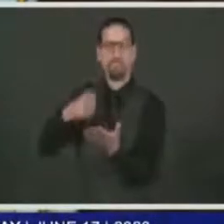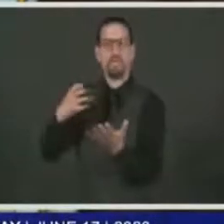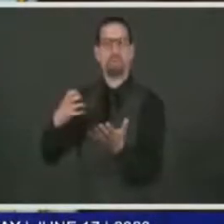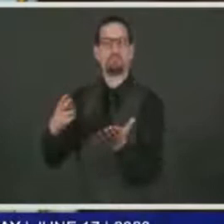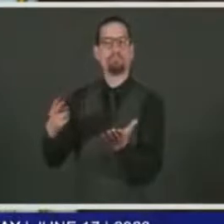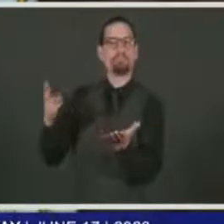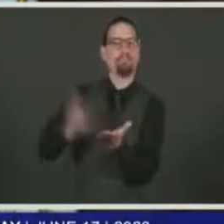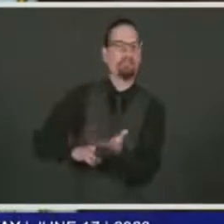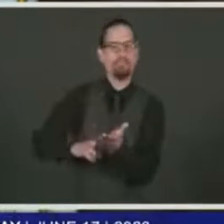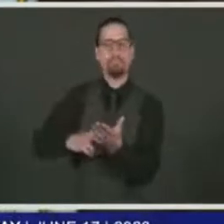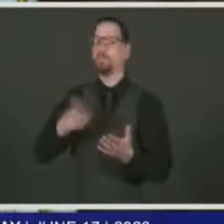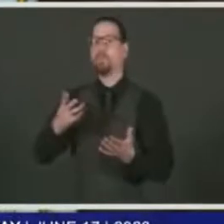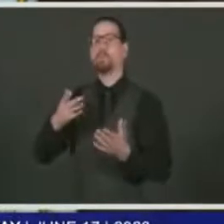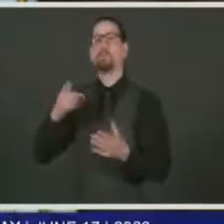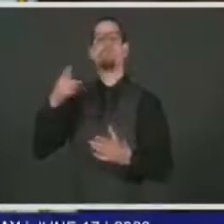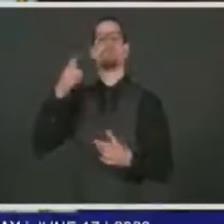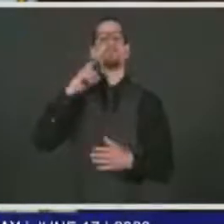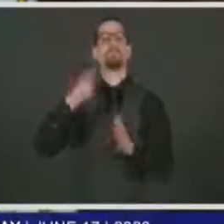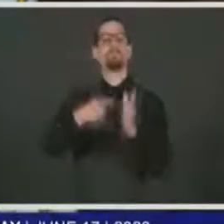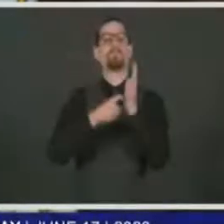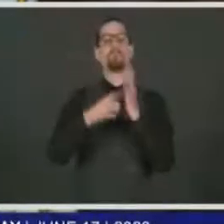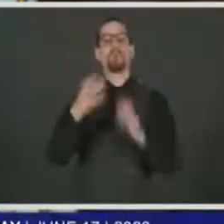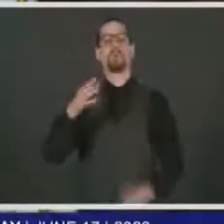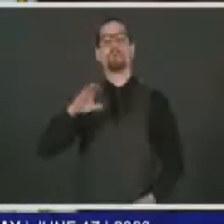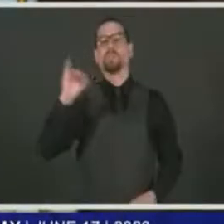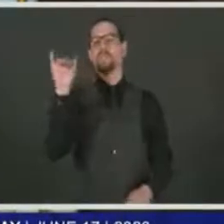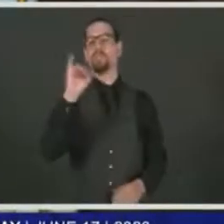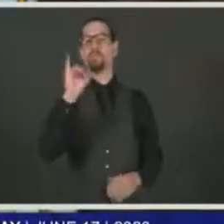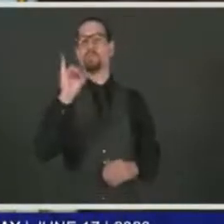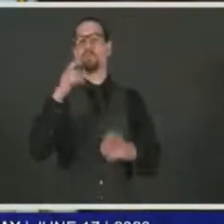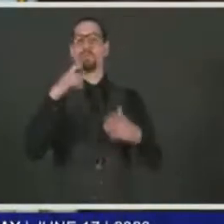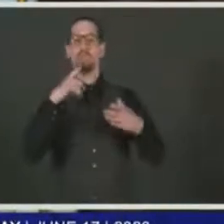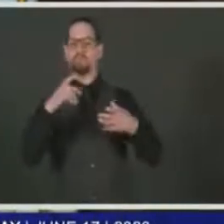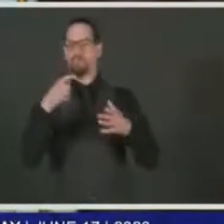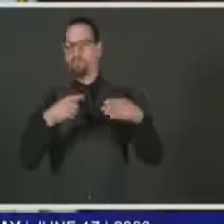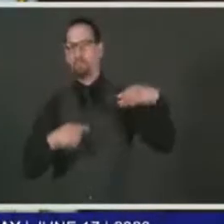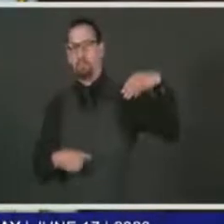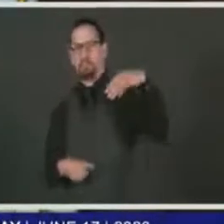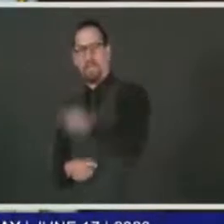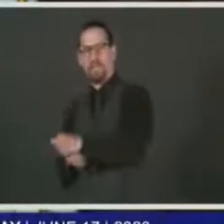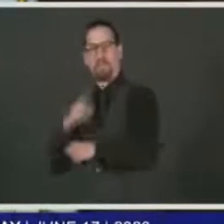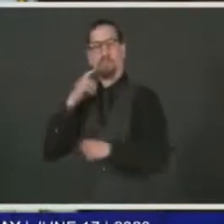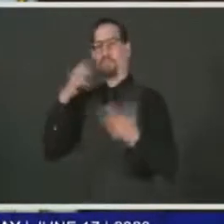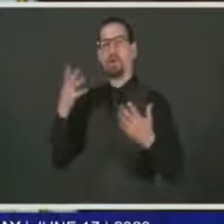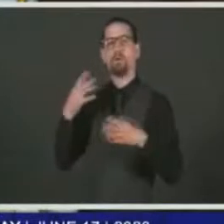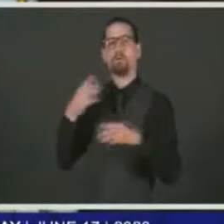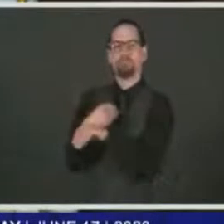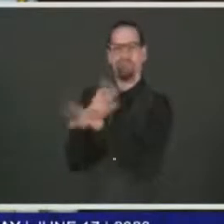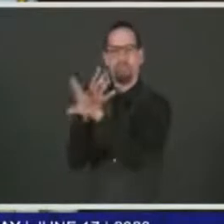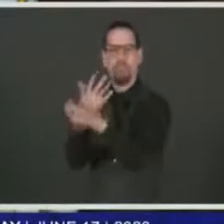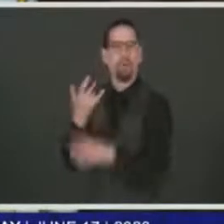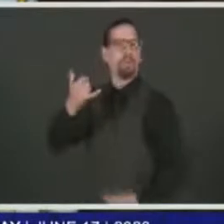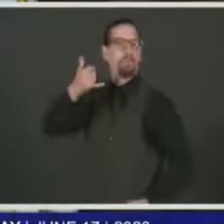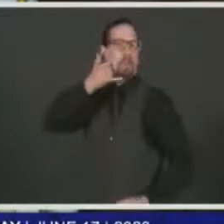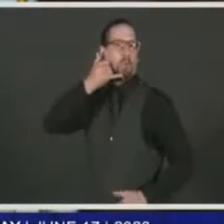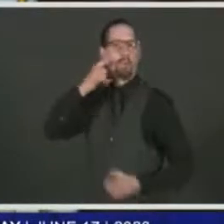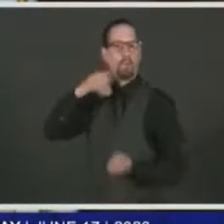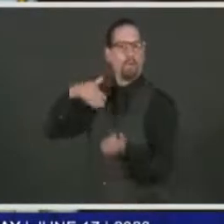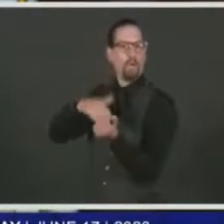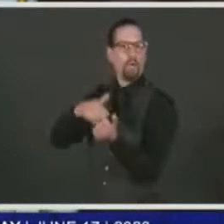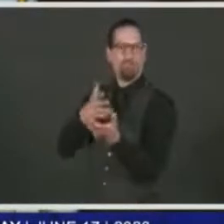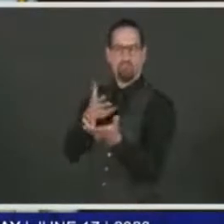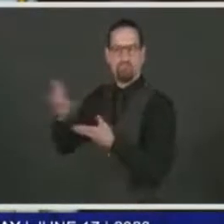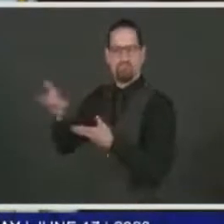insurers to pay for telehealth the same way they do for in-person visits. Let's make that permanent. We know it's working, and it's breaking